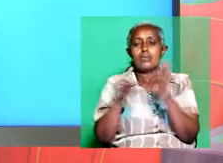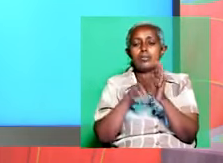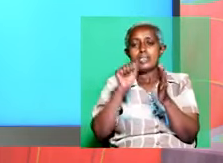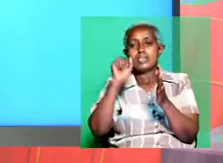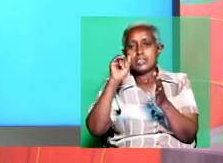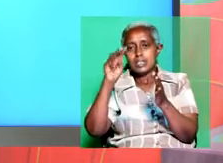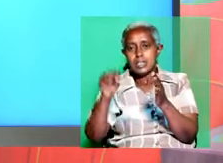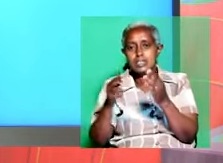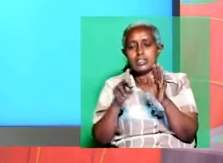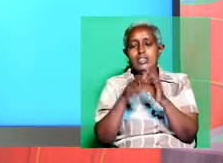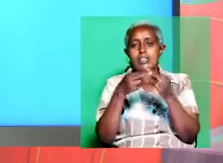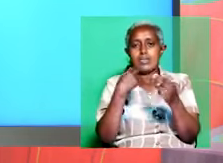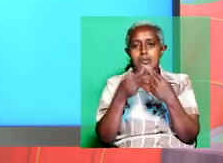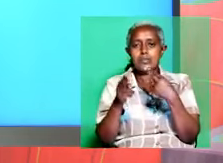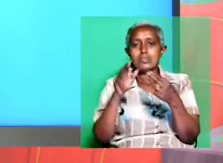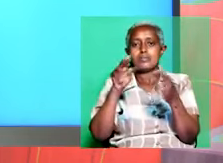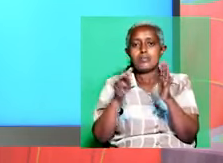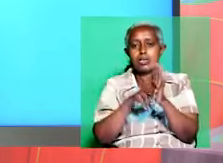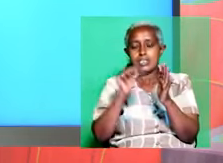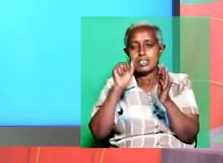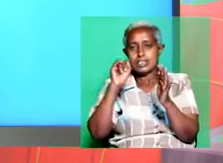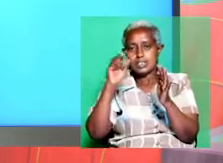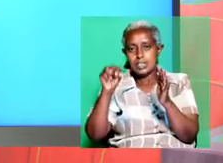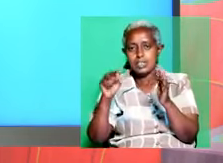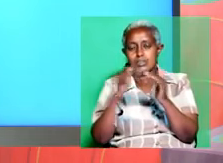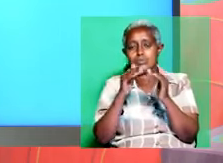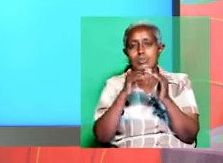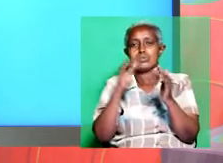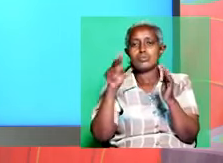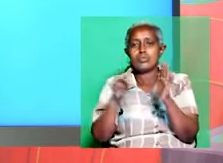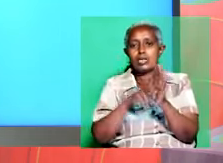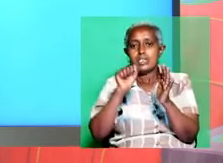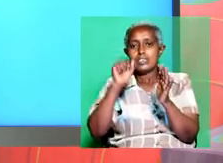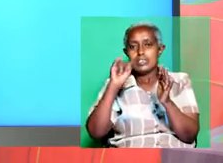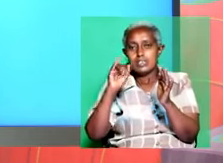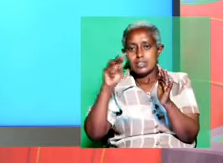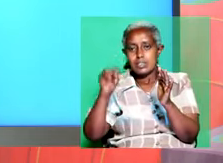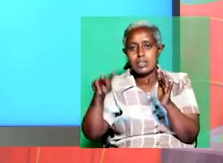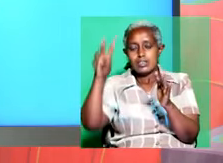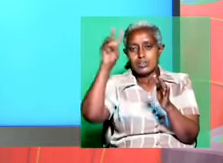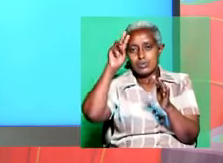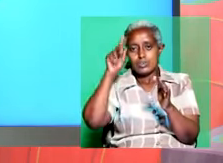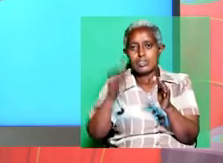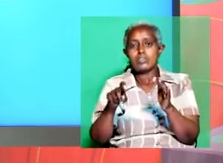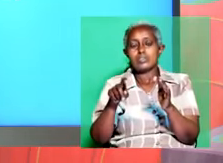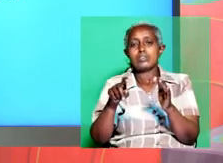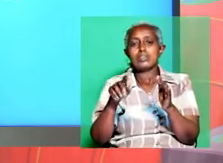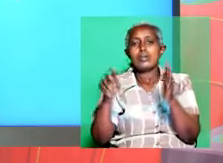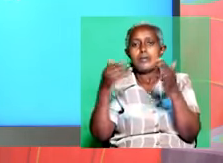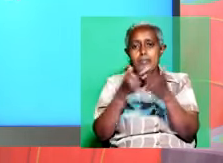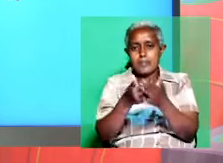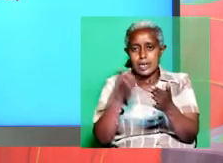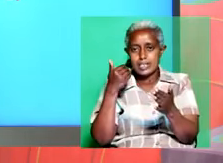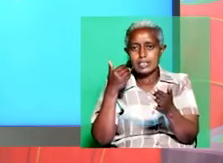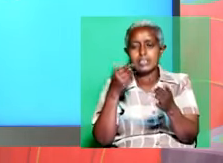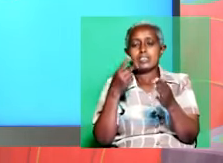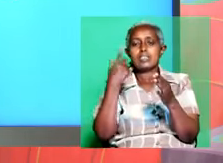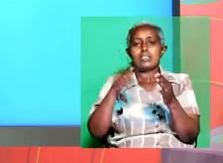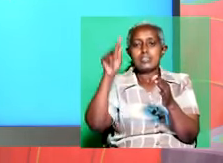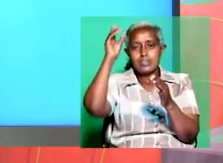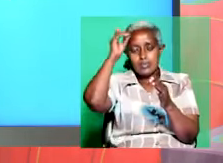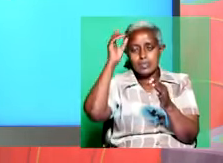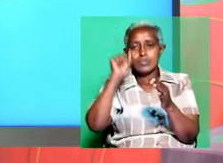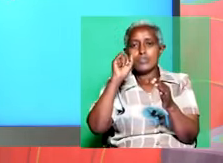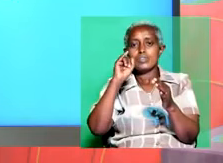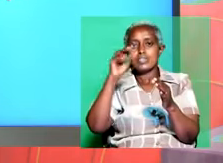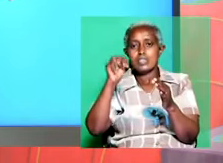sine times minus sine is this minus sine squared x minus the derivative of sine x is this cos